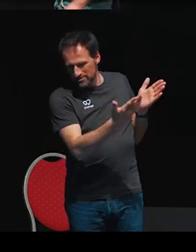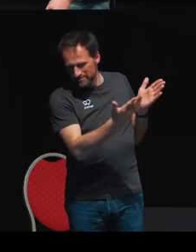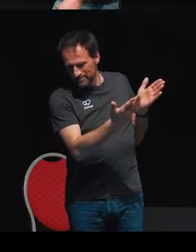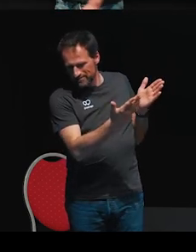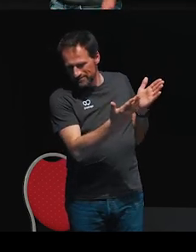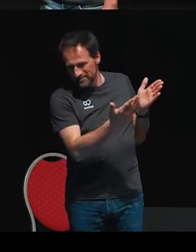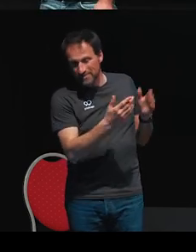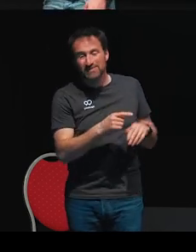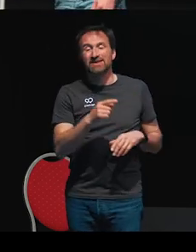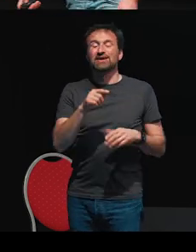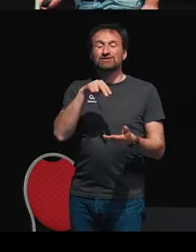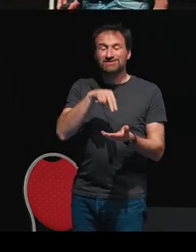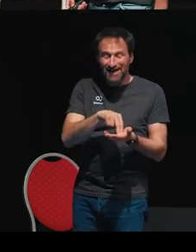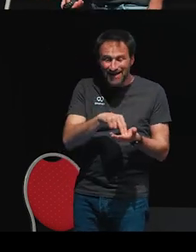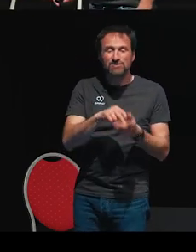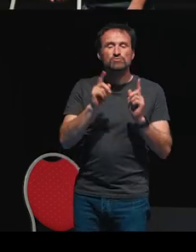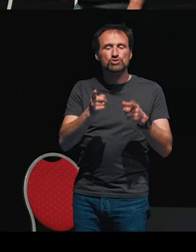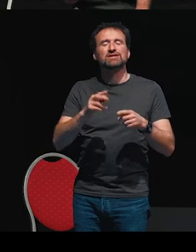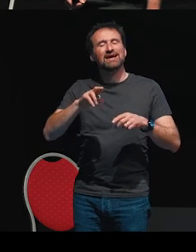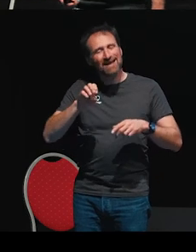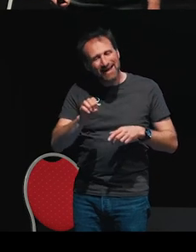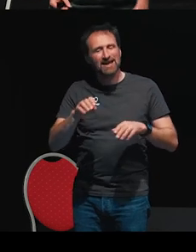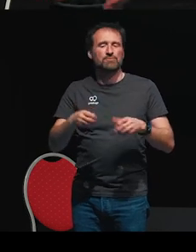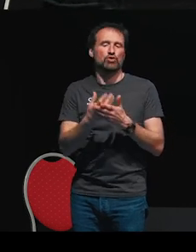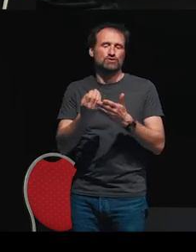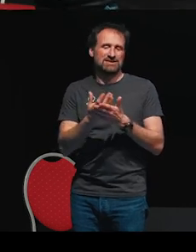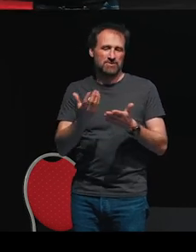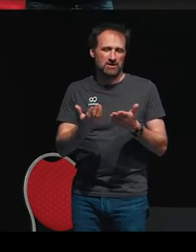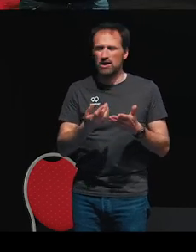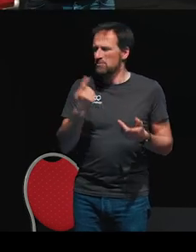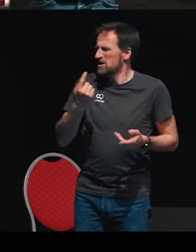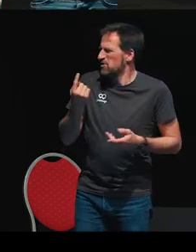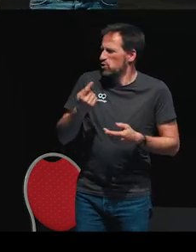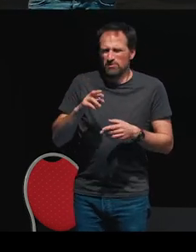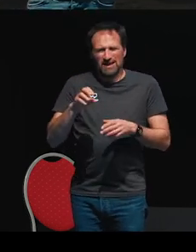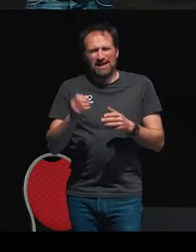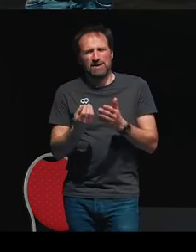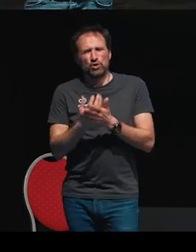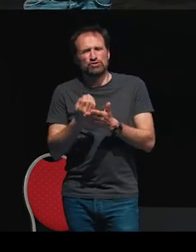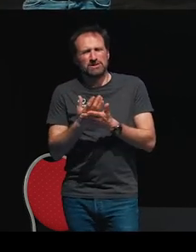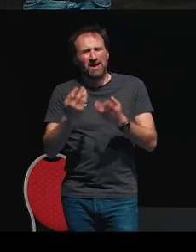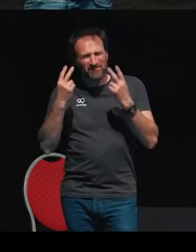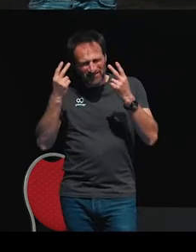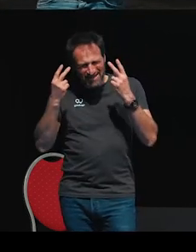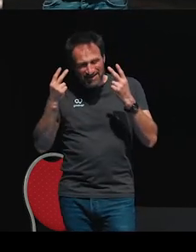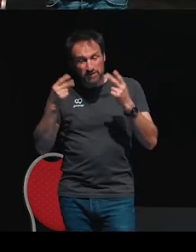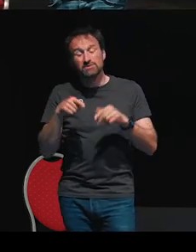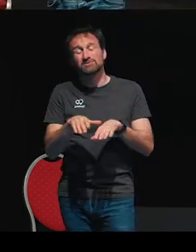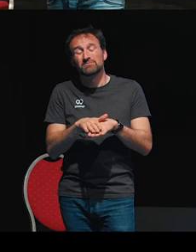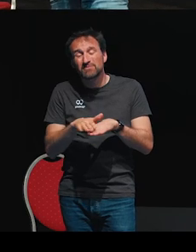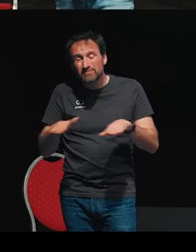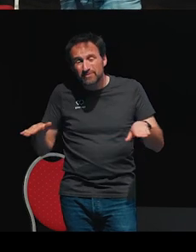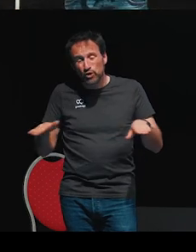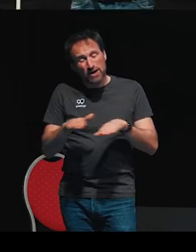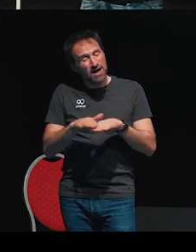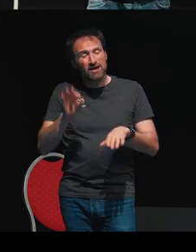is reproducibility so important? Well, reproducibility is the foundation for a lot of cool